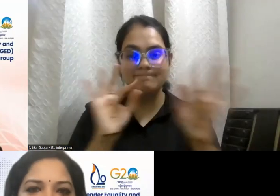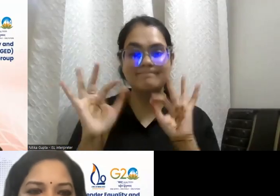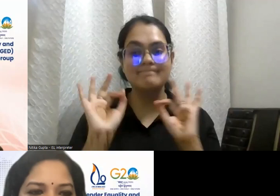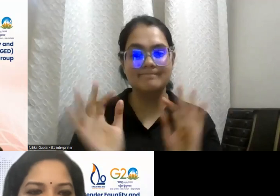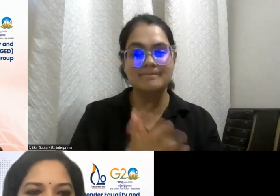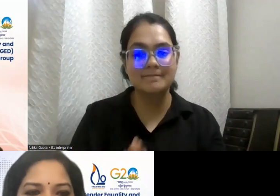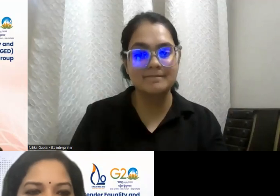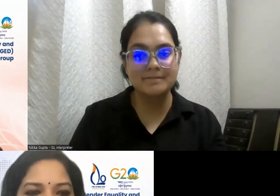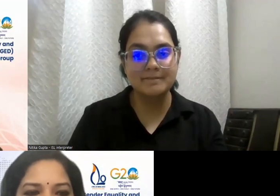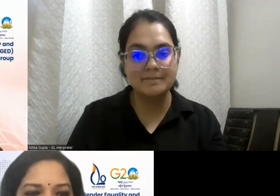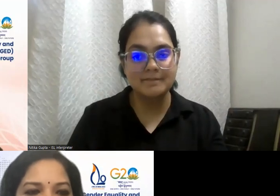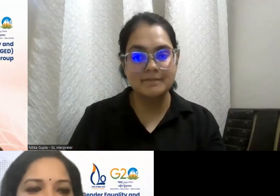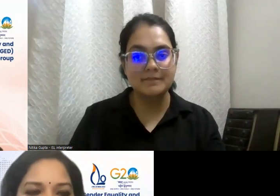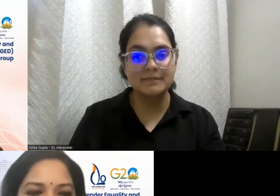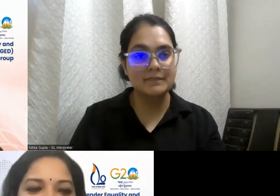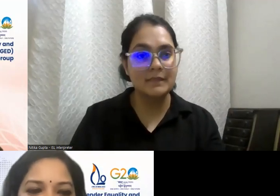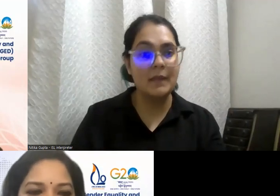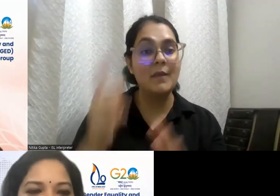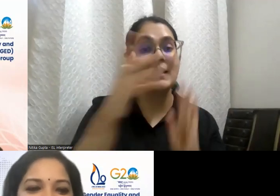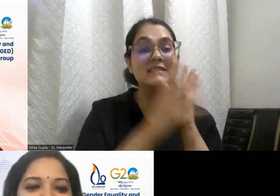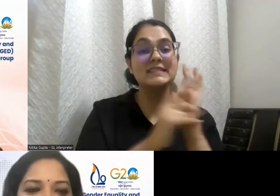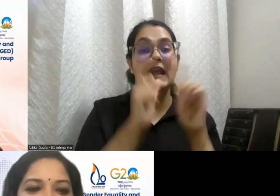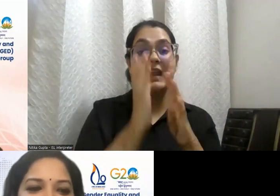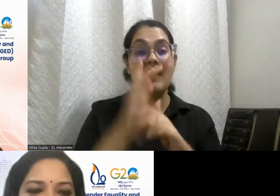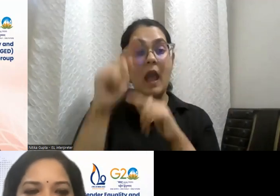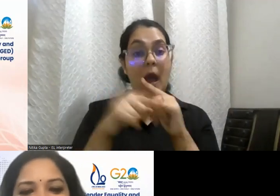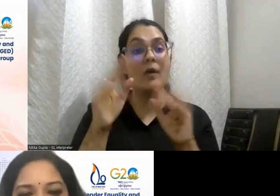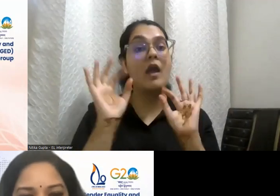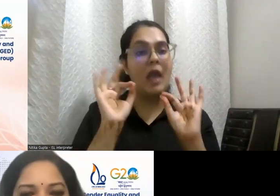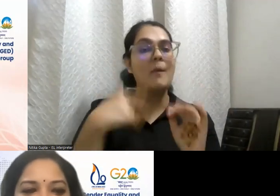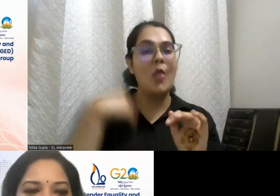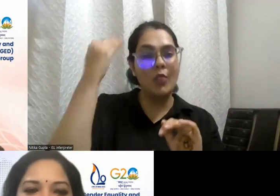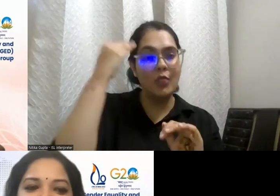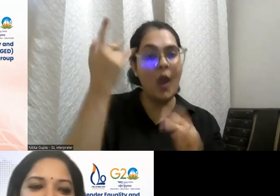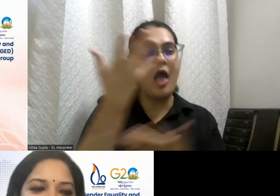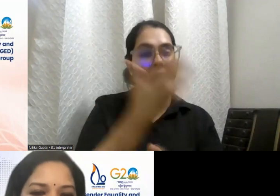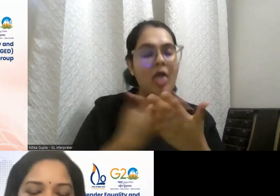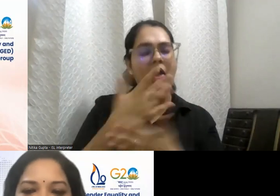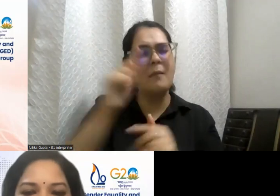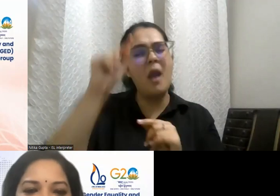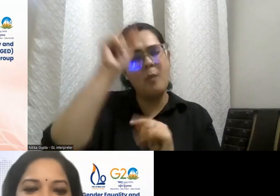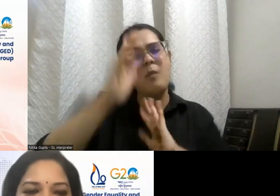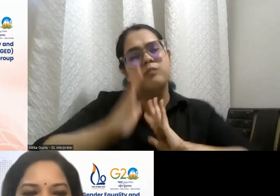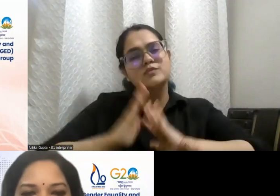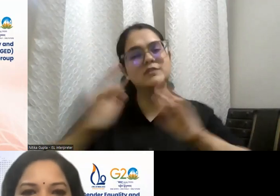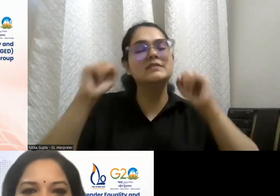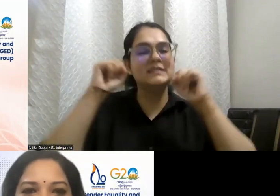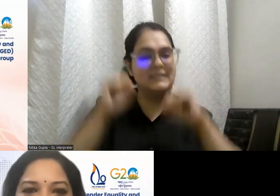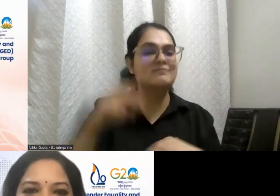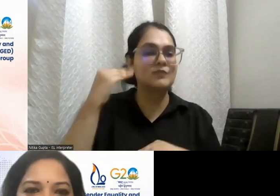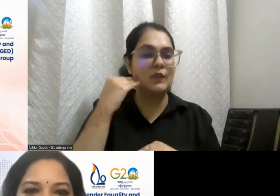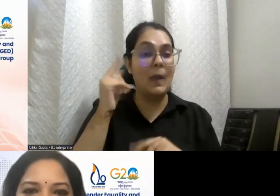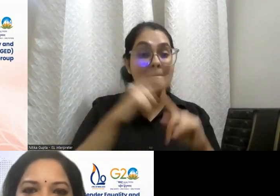of the skill development. I know it is a lot more than what we have been speaking, but thank you for making